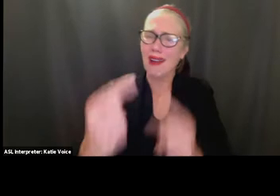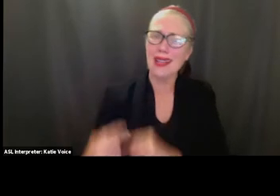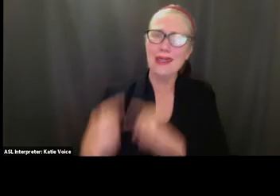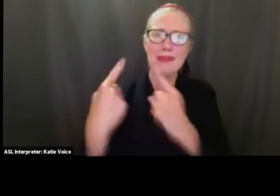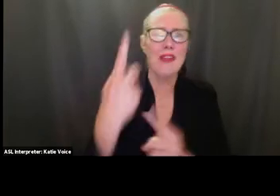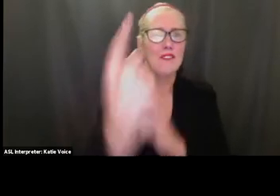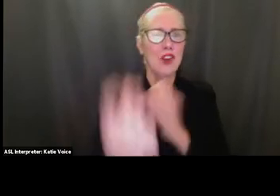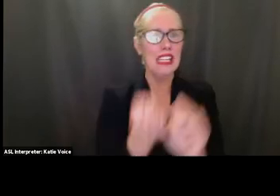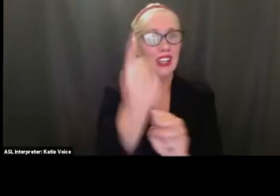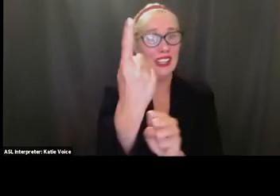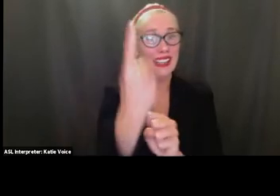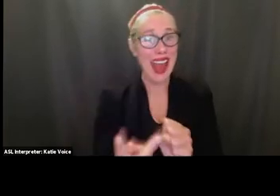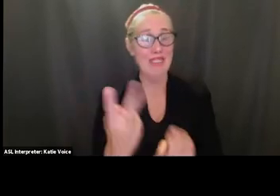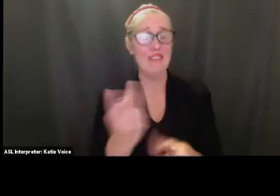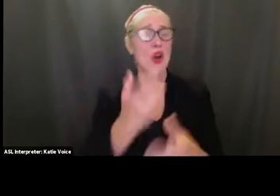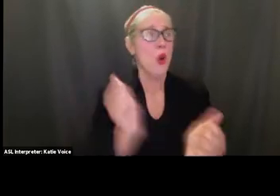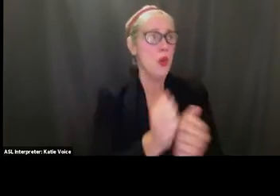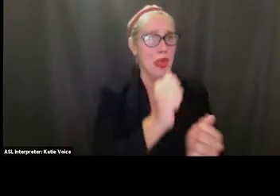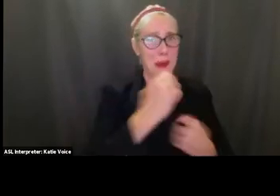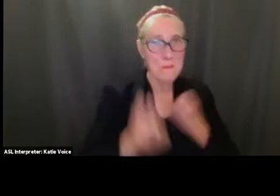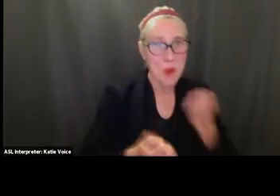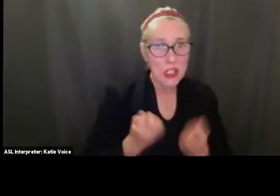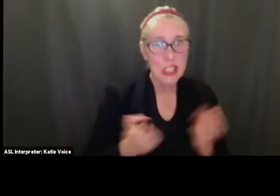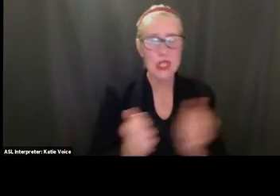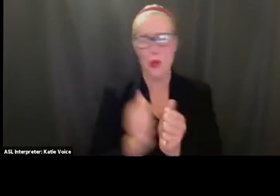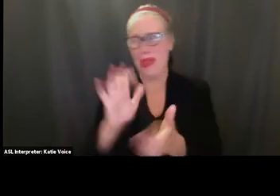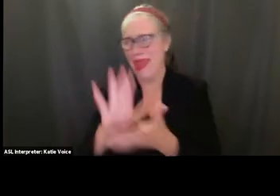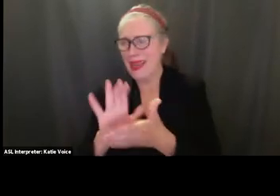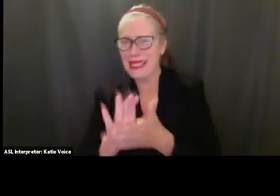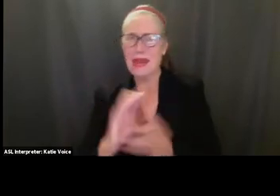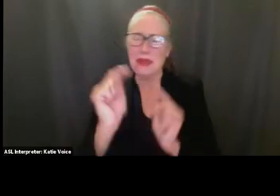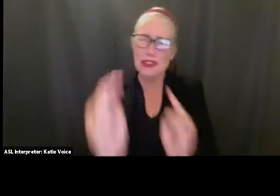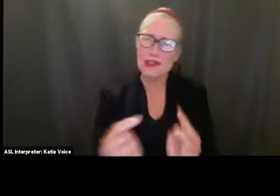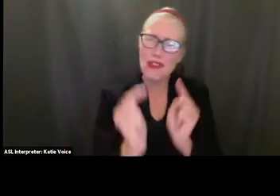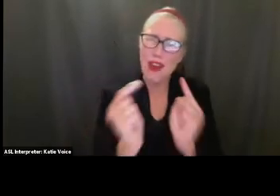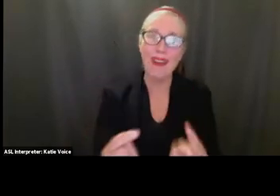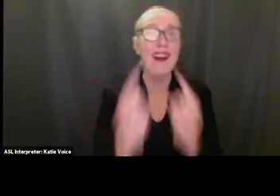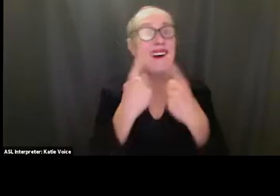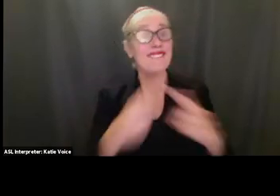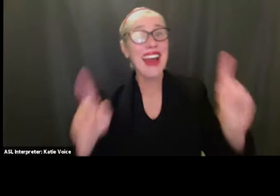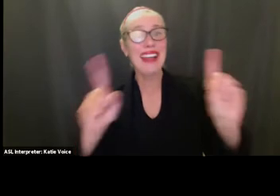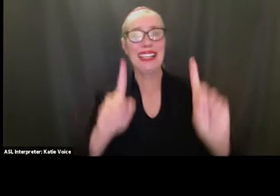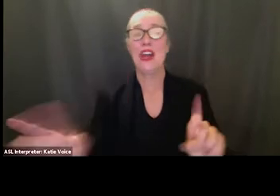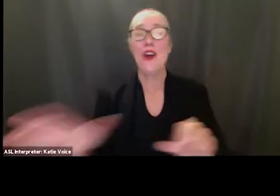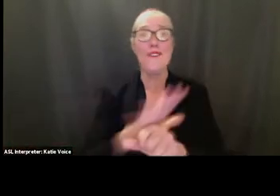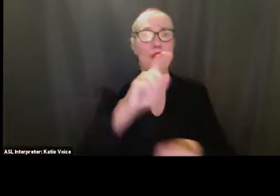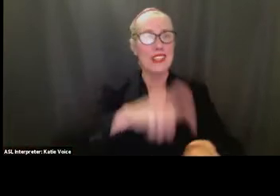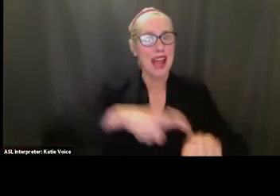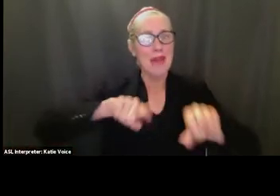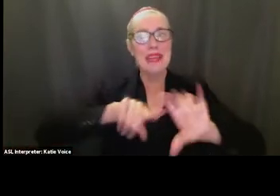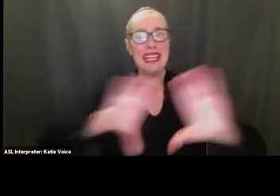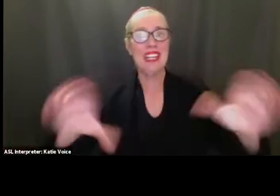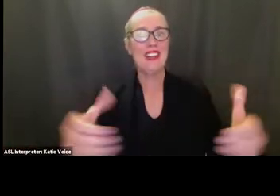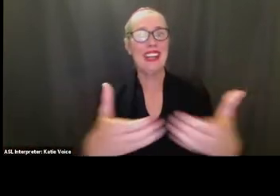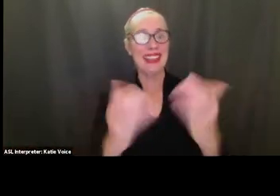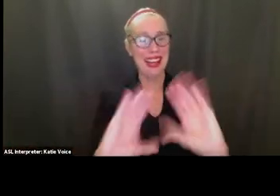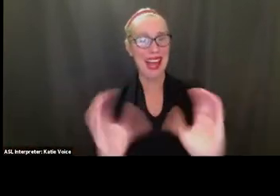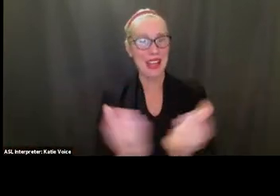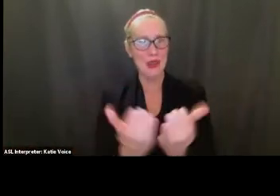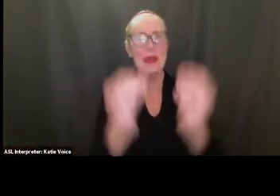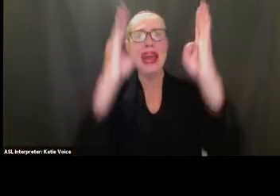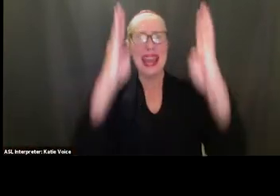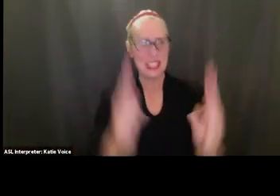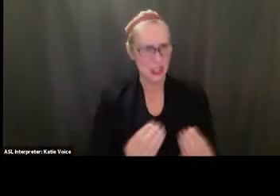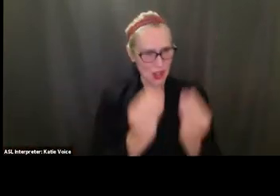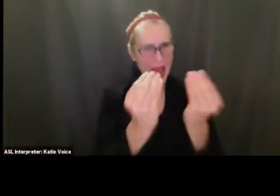and a half both academically and emotionally they're finally back in the classroom full-time this year and teachers are doing an amazing job at building their confidence